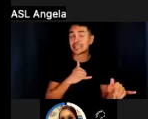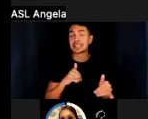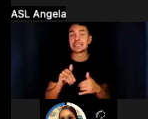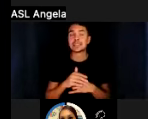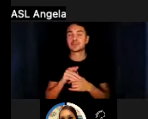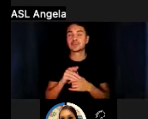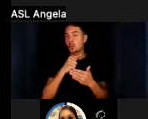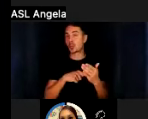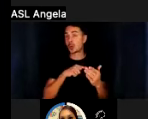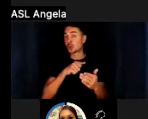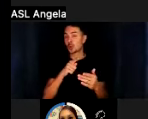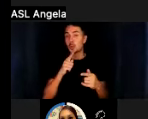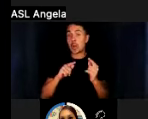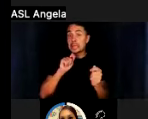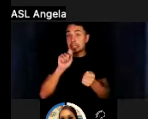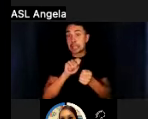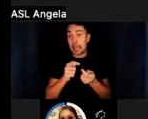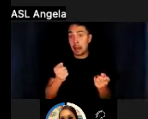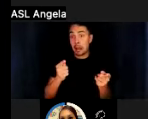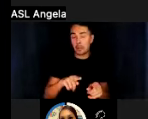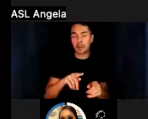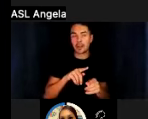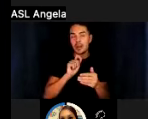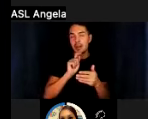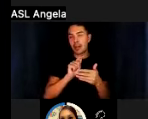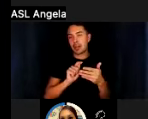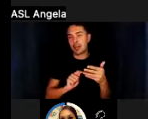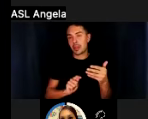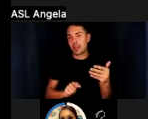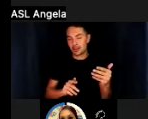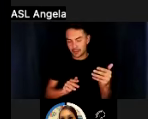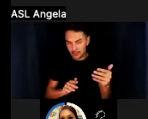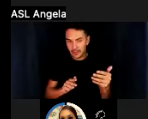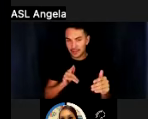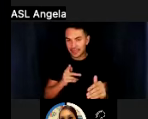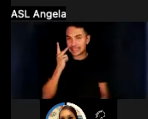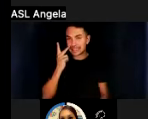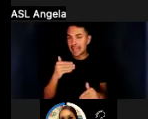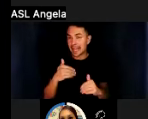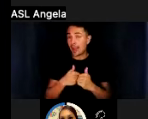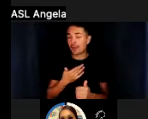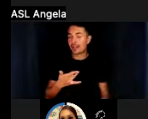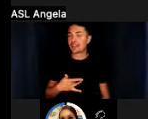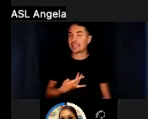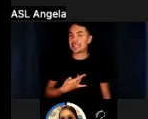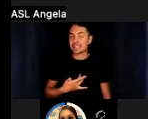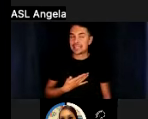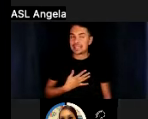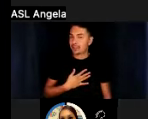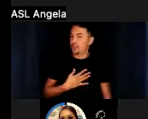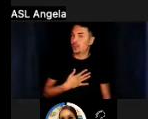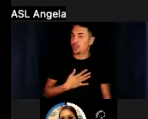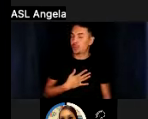what specifically the crime was that was committed, those kinds of things, right? You could see how those could be